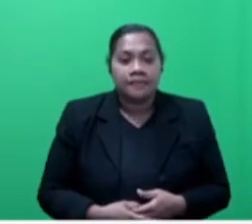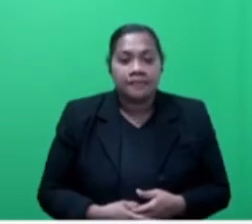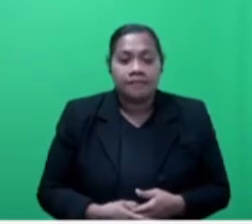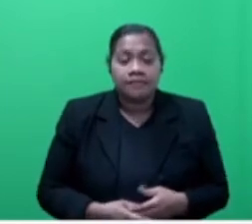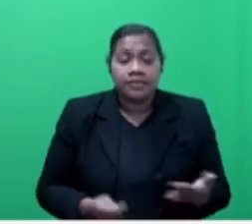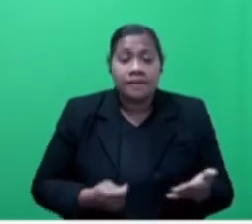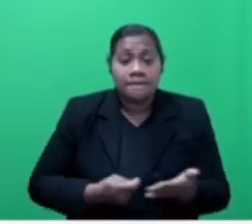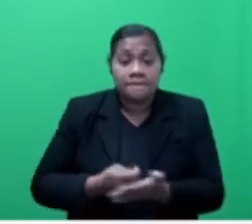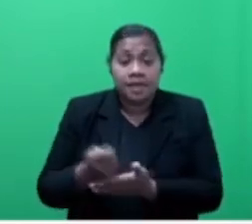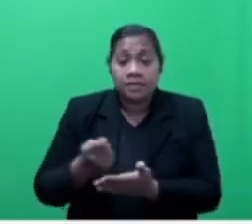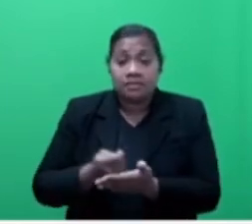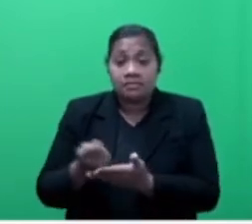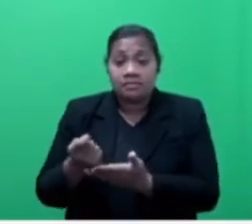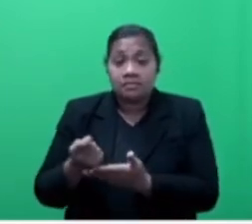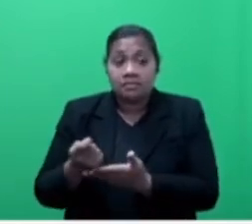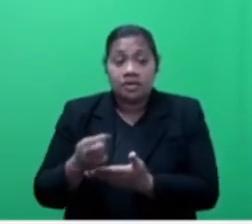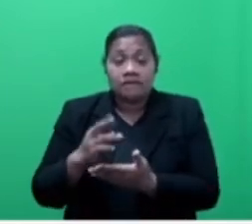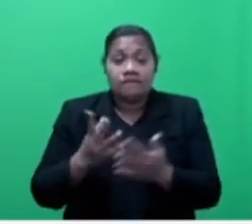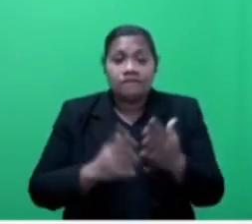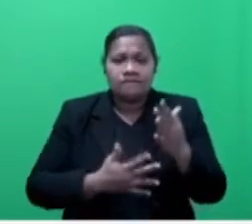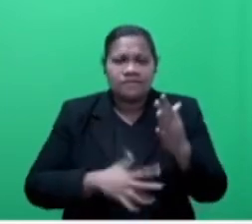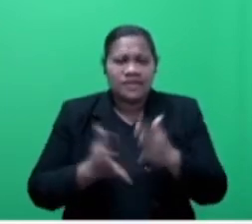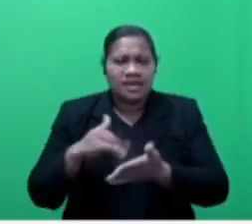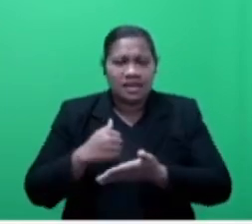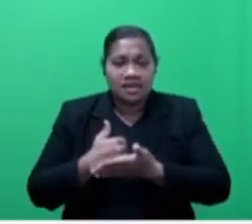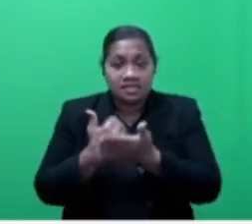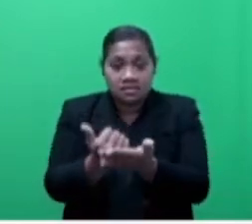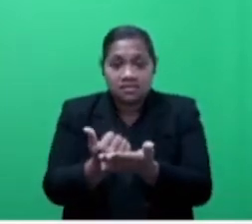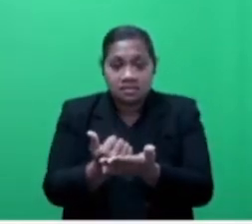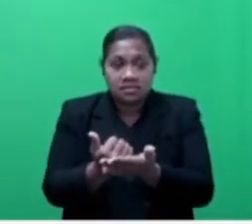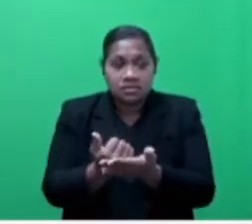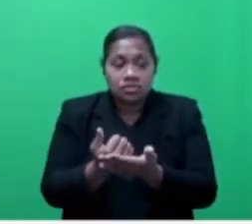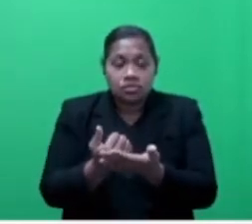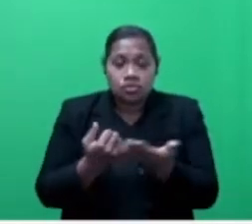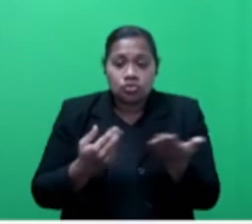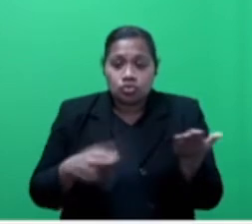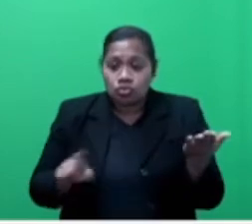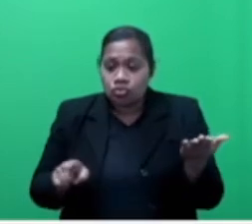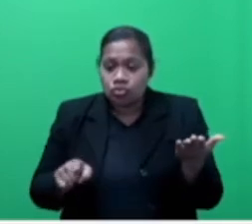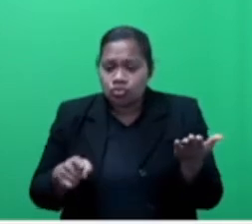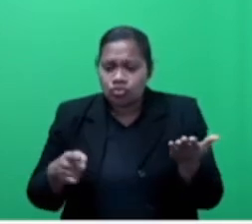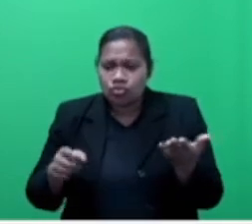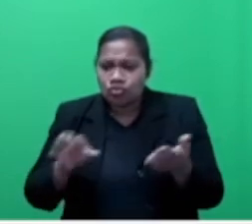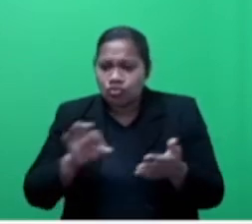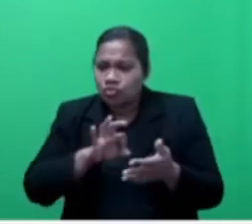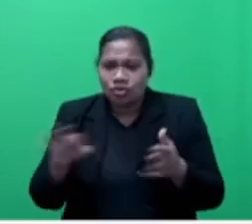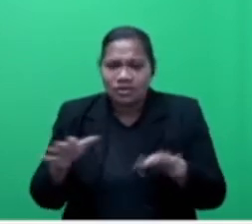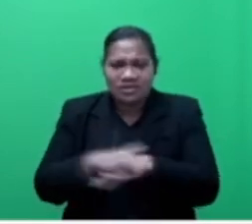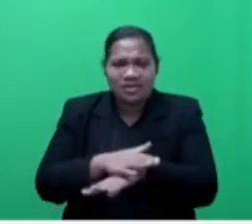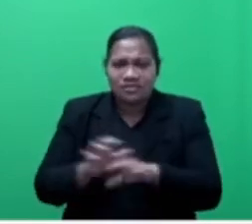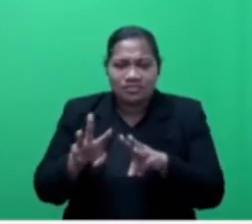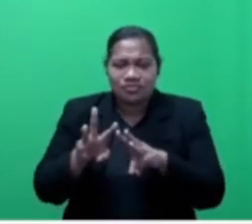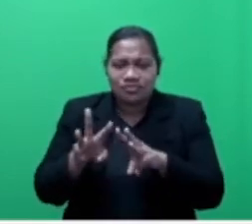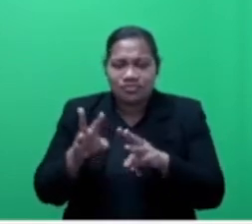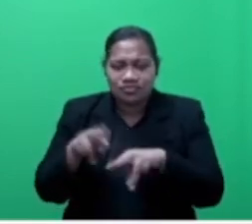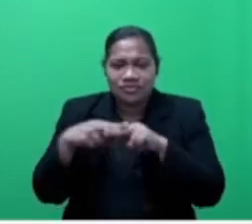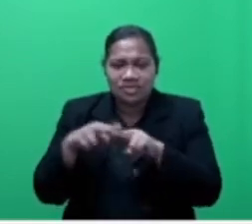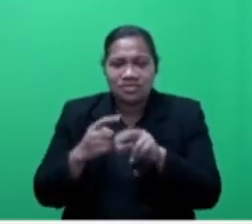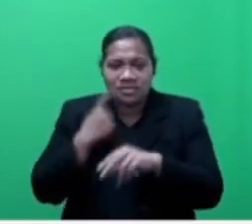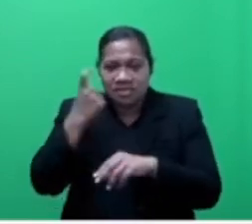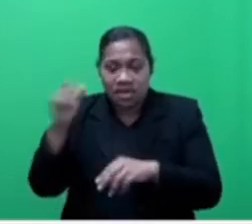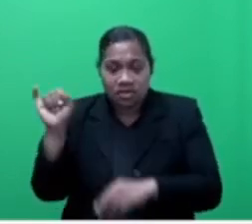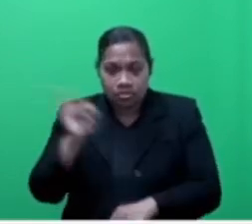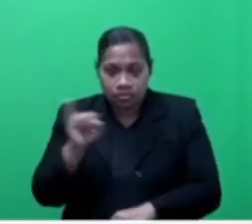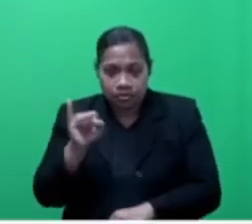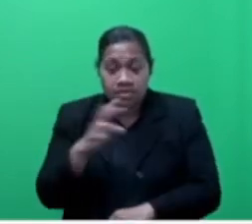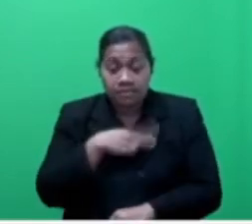payout for fire assistance to non-recipients. So if you are a non-recipient not covered by the FijiCare insurance, the